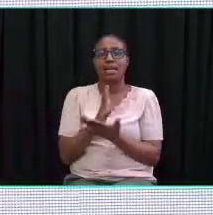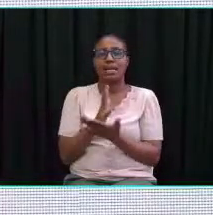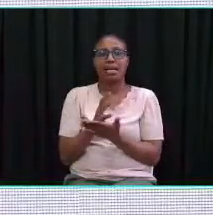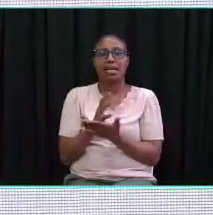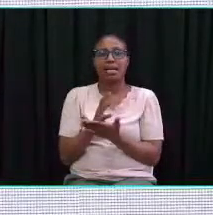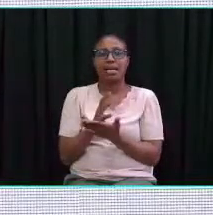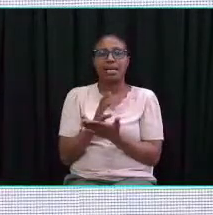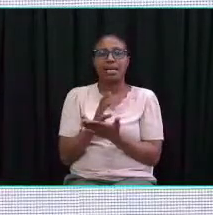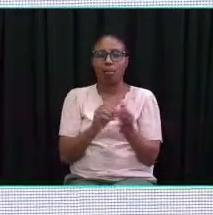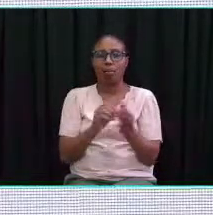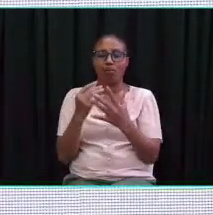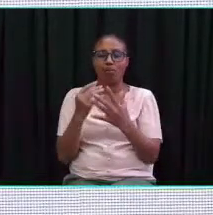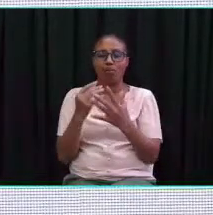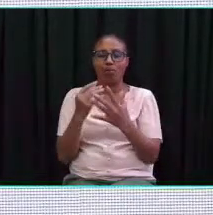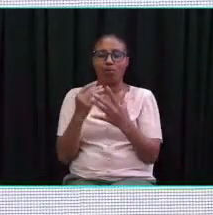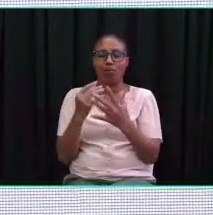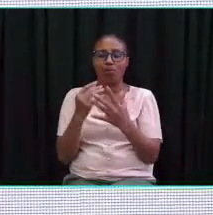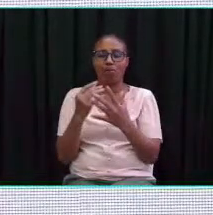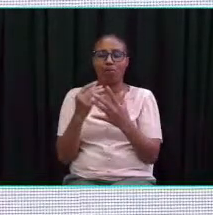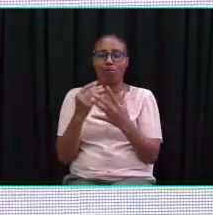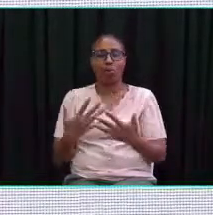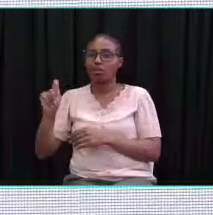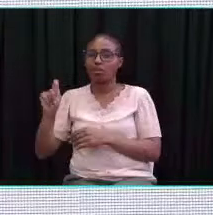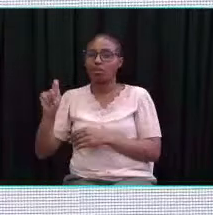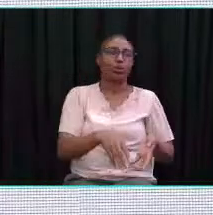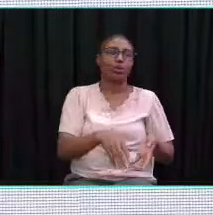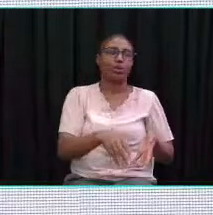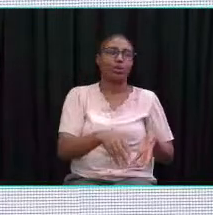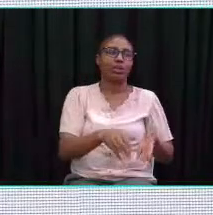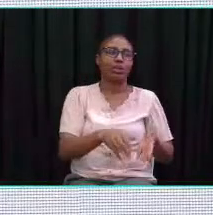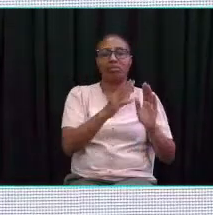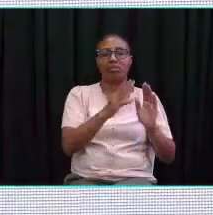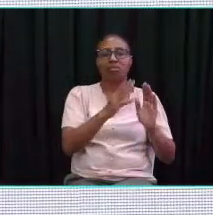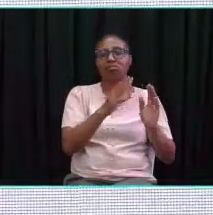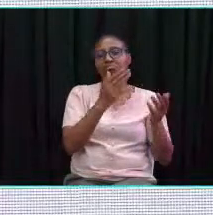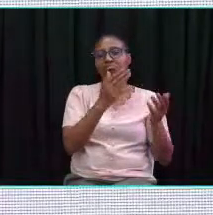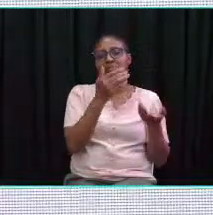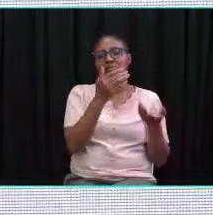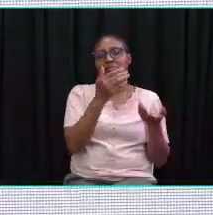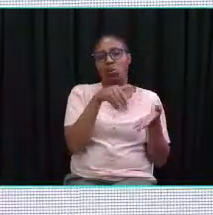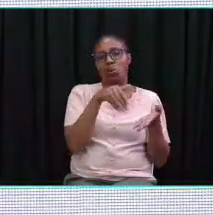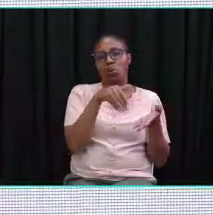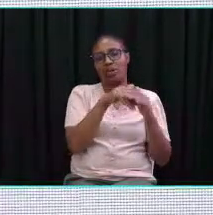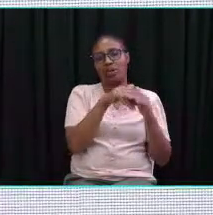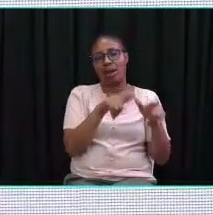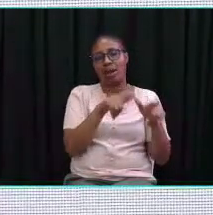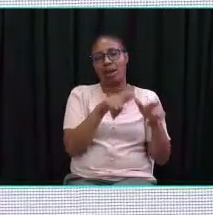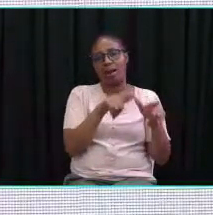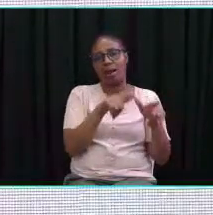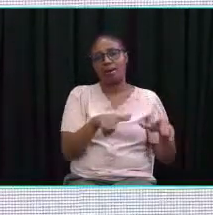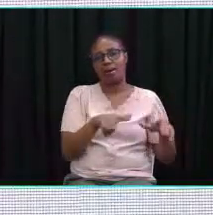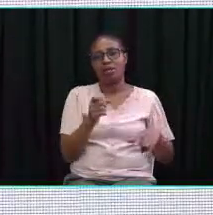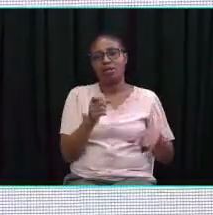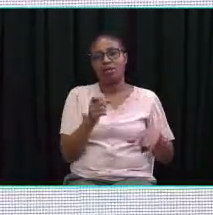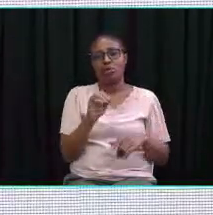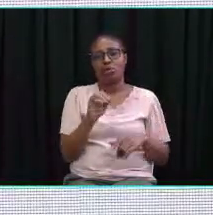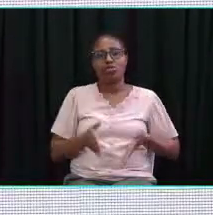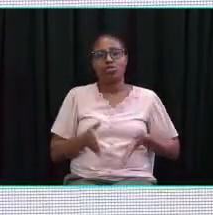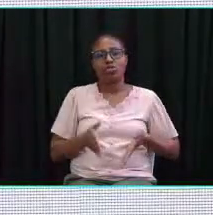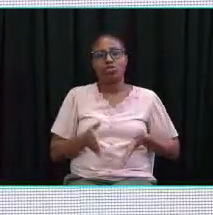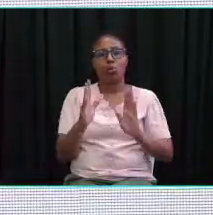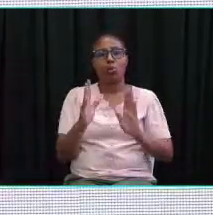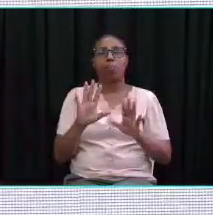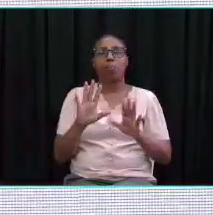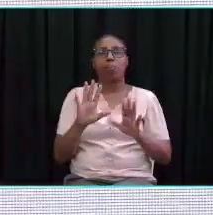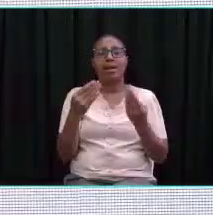cargo from the port into integrating all these modes of transport, and the roads providing the last